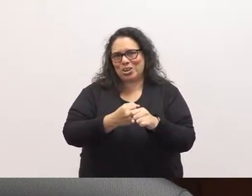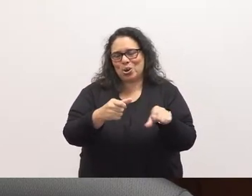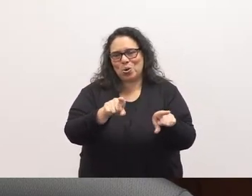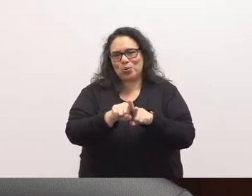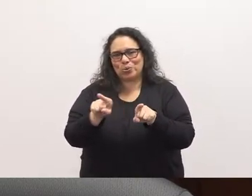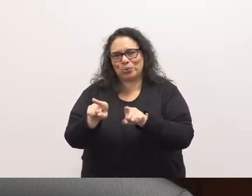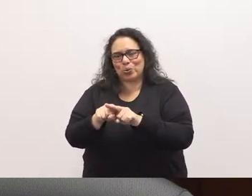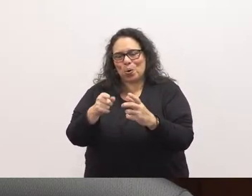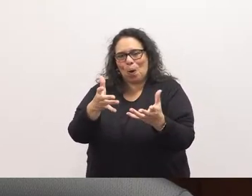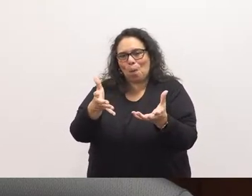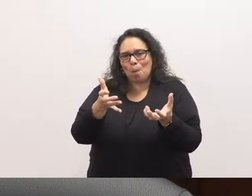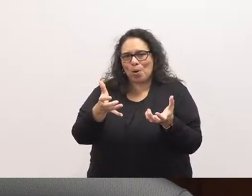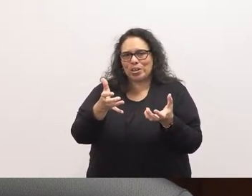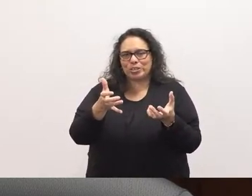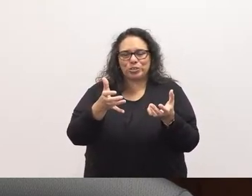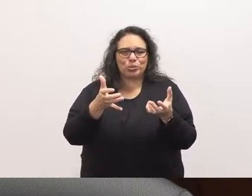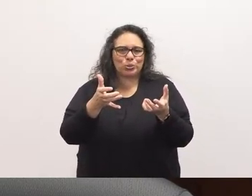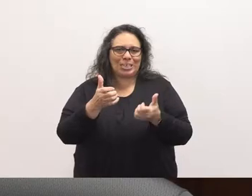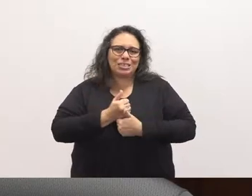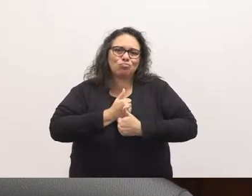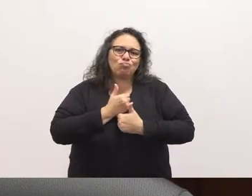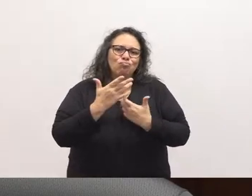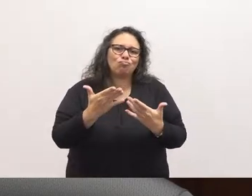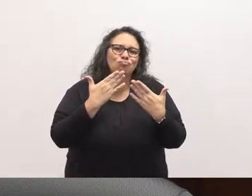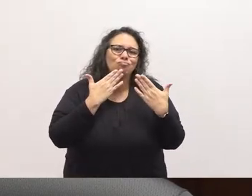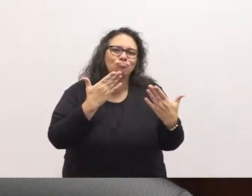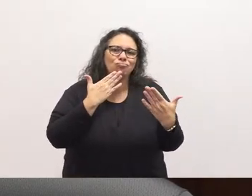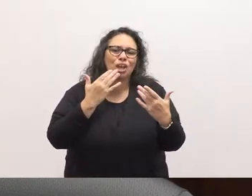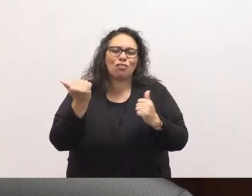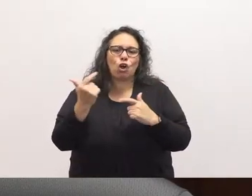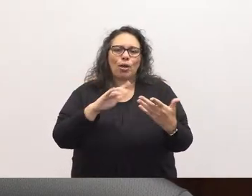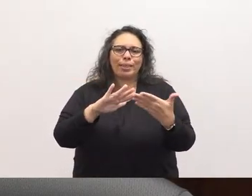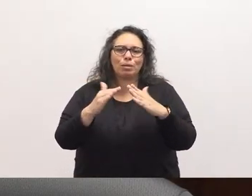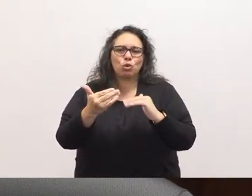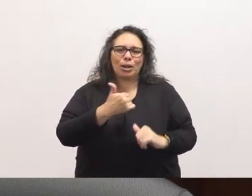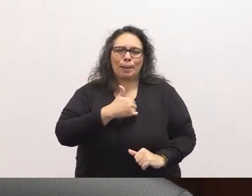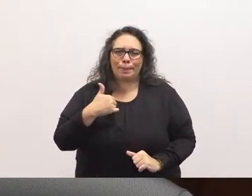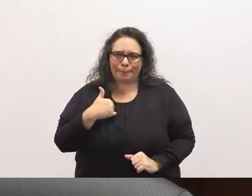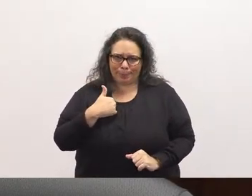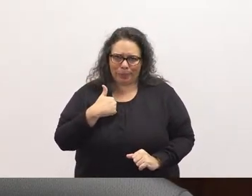to express gratitude for all the community members,